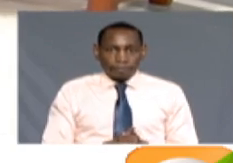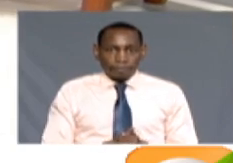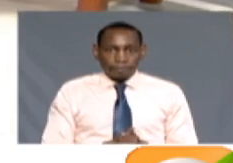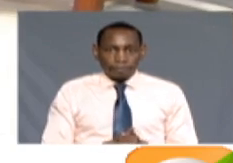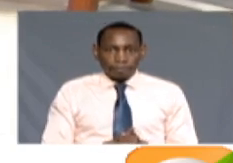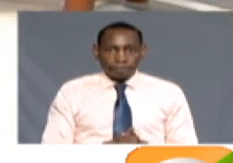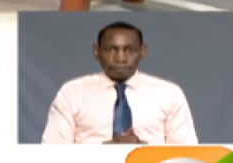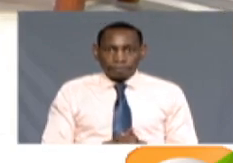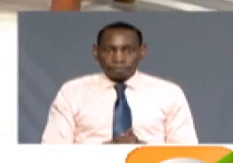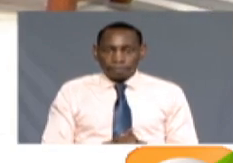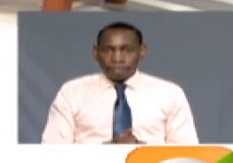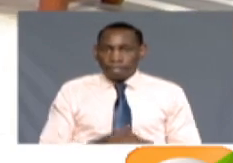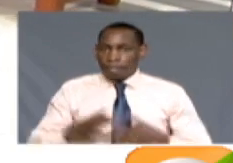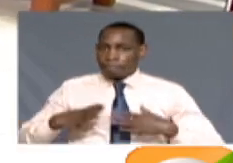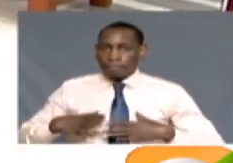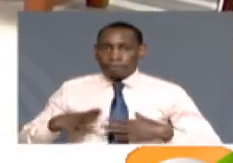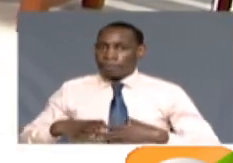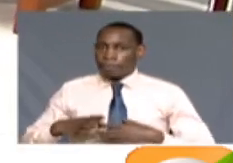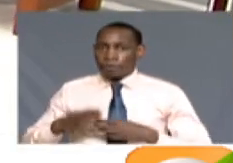It's insecure people. Yeah,